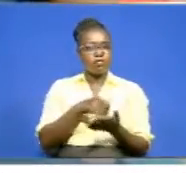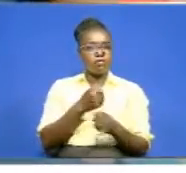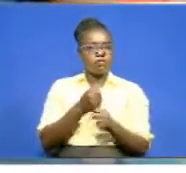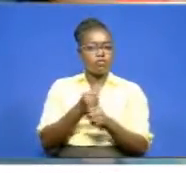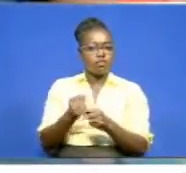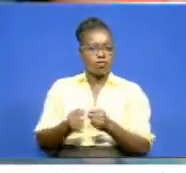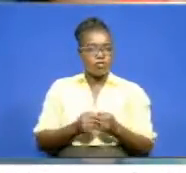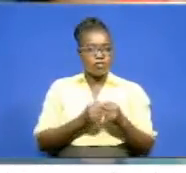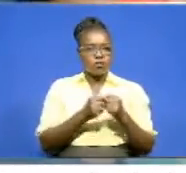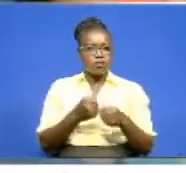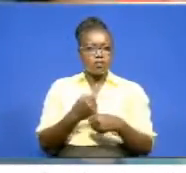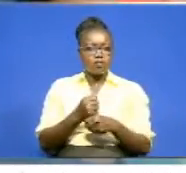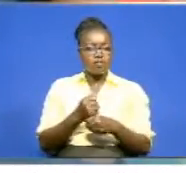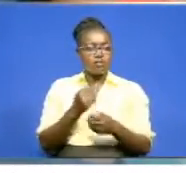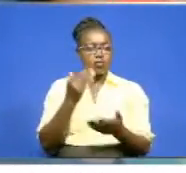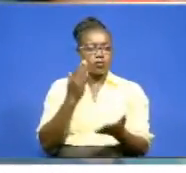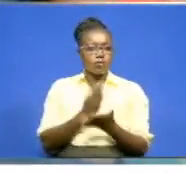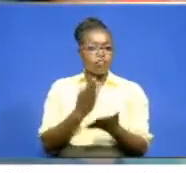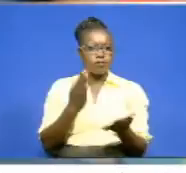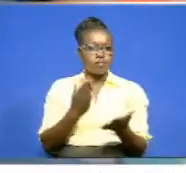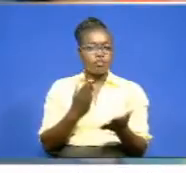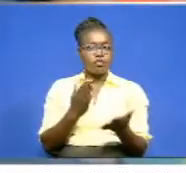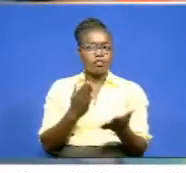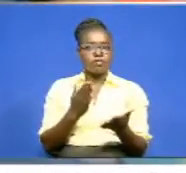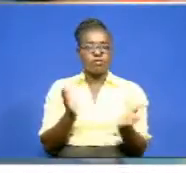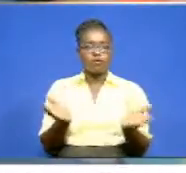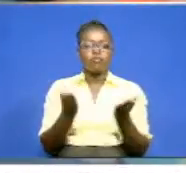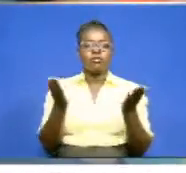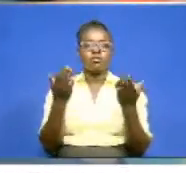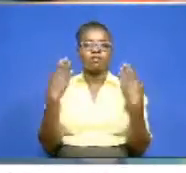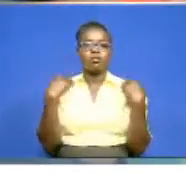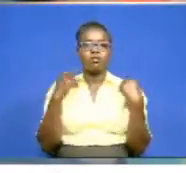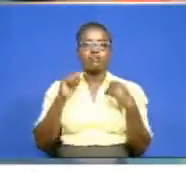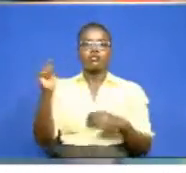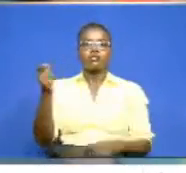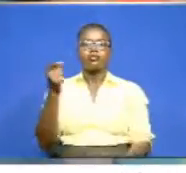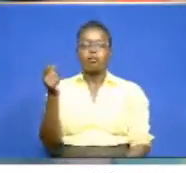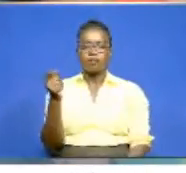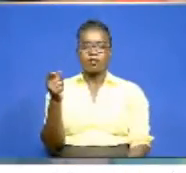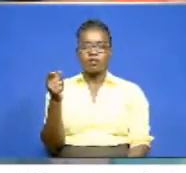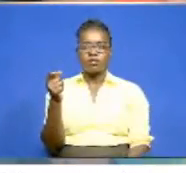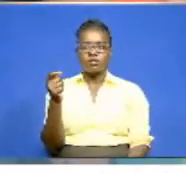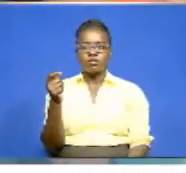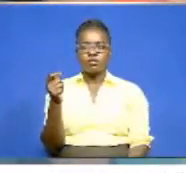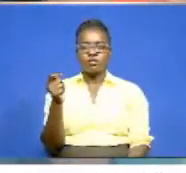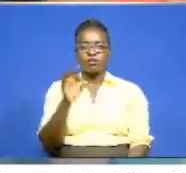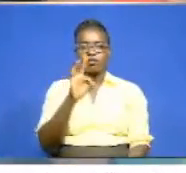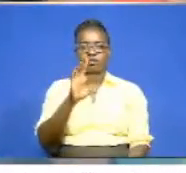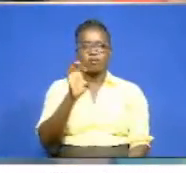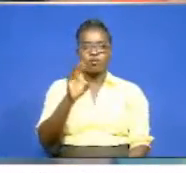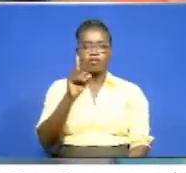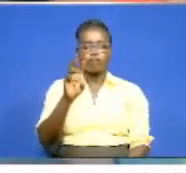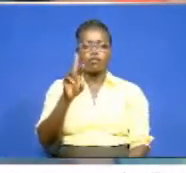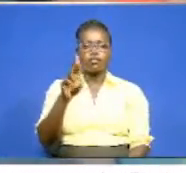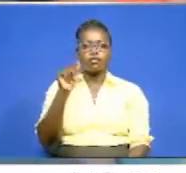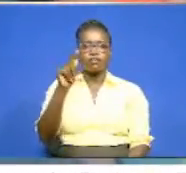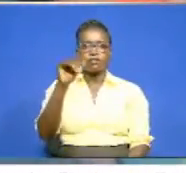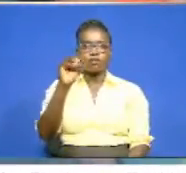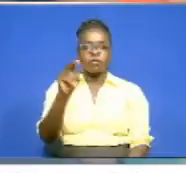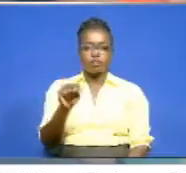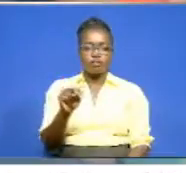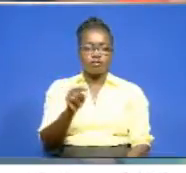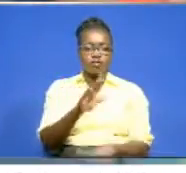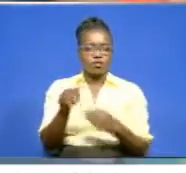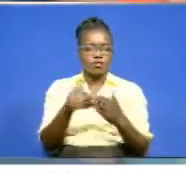to make it, you know, a reality, the fact that we're promoting our sports here in Kenya. But then again, what is the Federation's role in all this, and